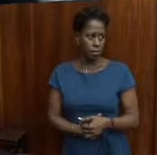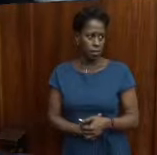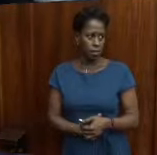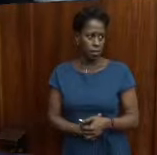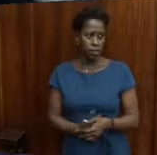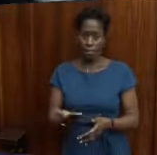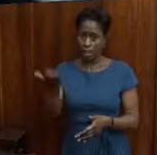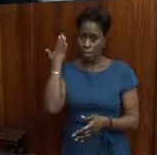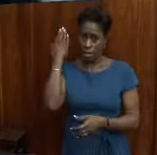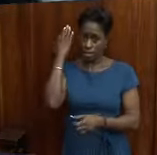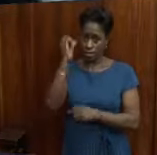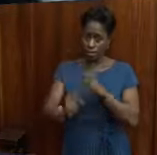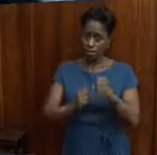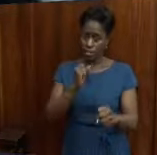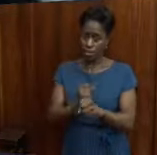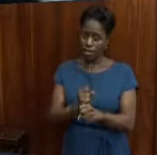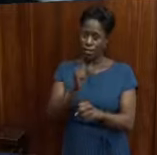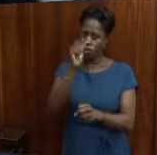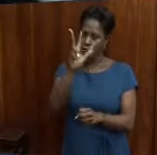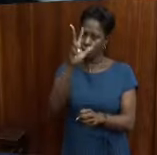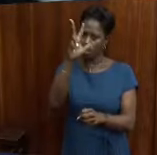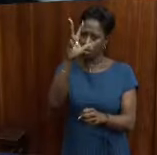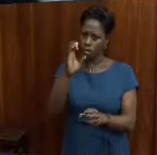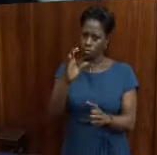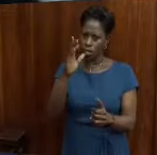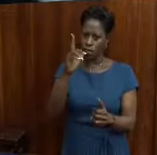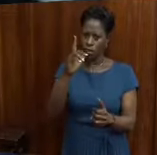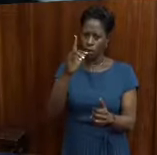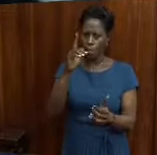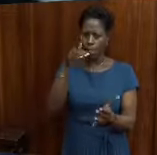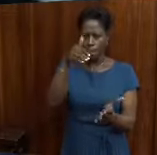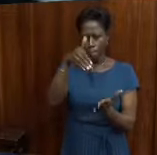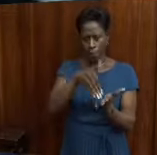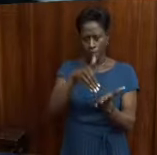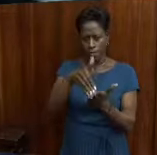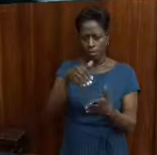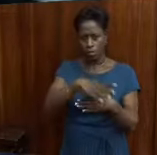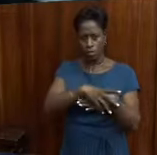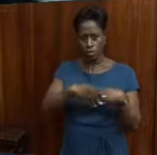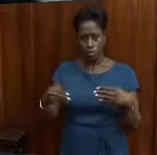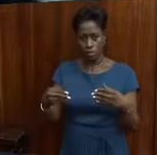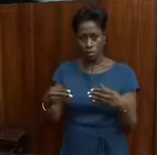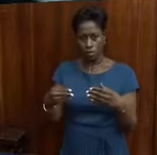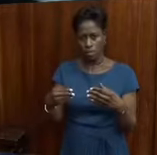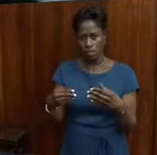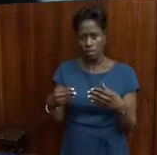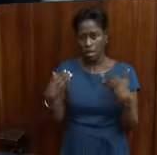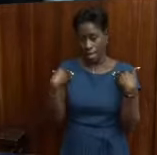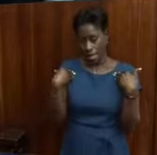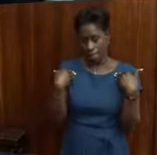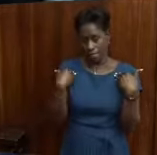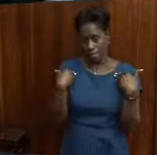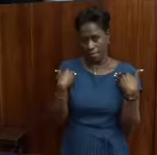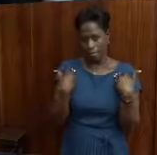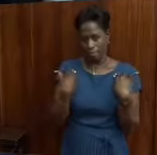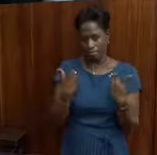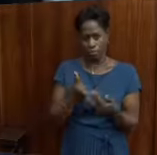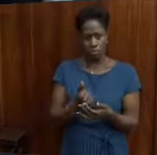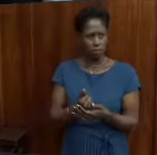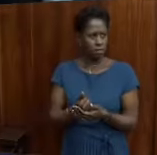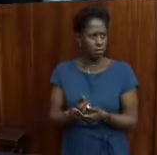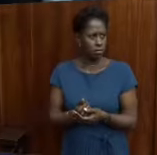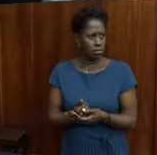31st, 2021, $201 million had to be drawn down, leaving $19 million available for future use. Hotel and private